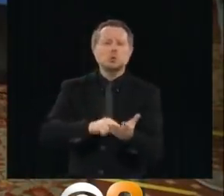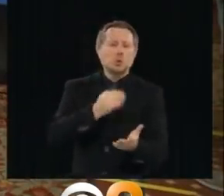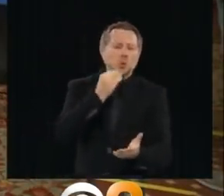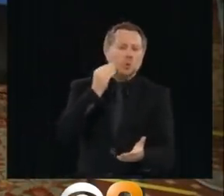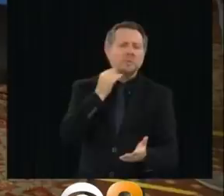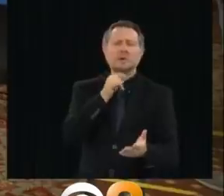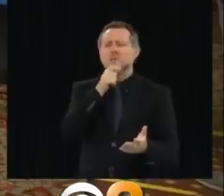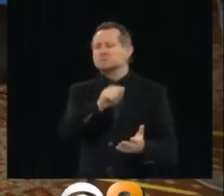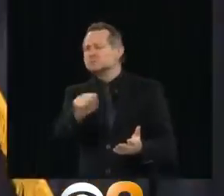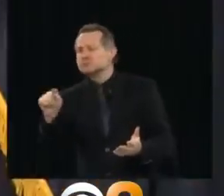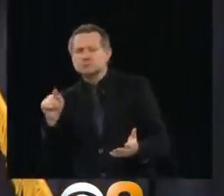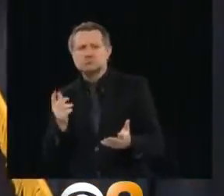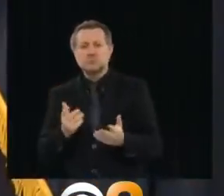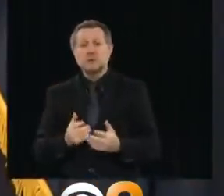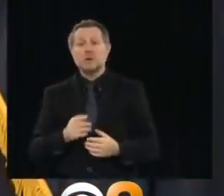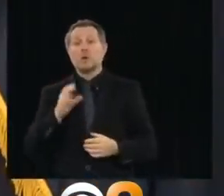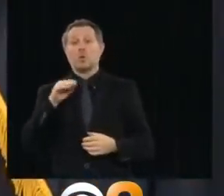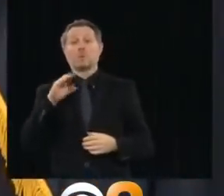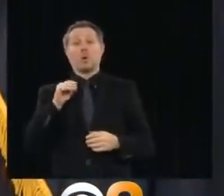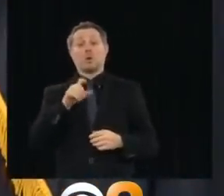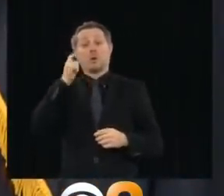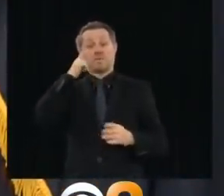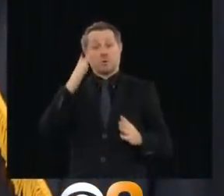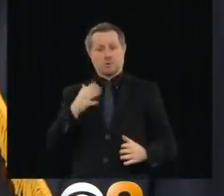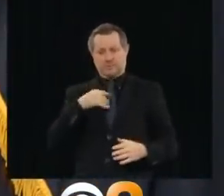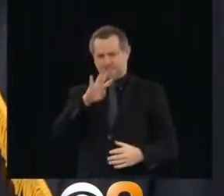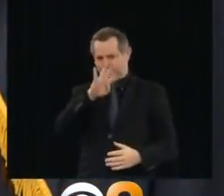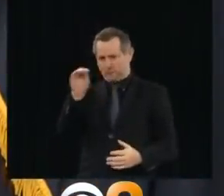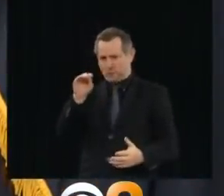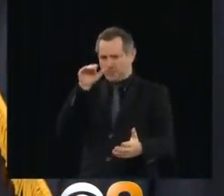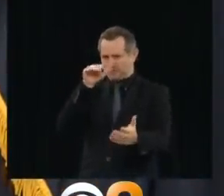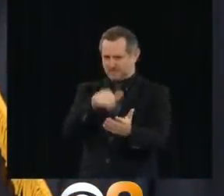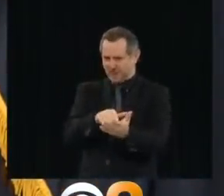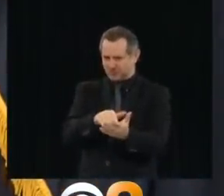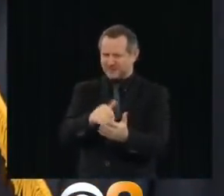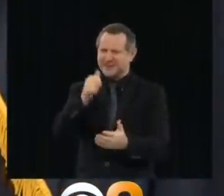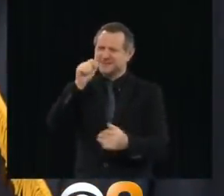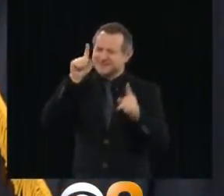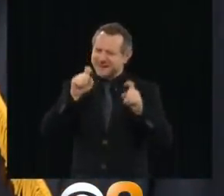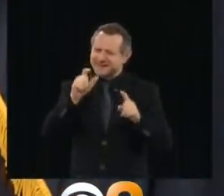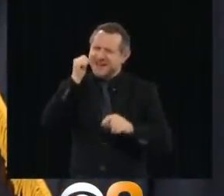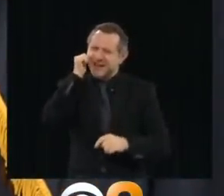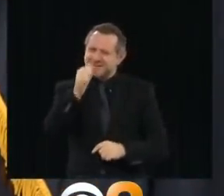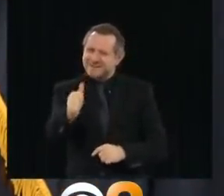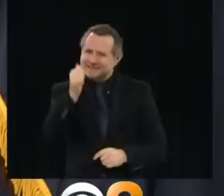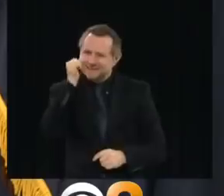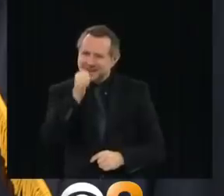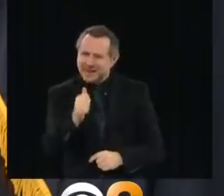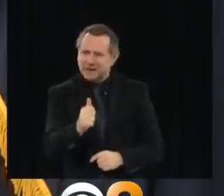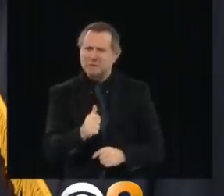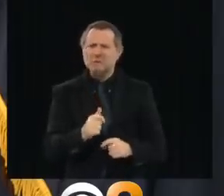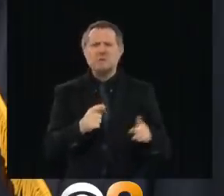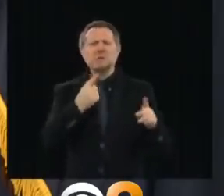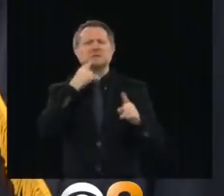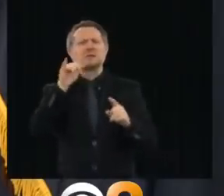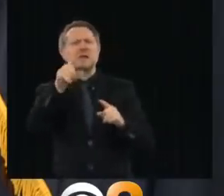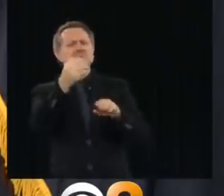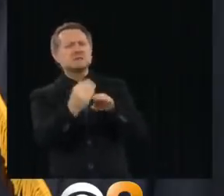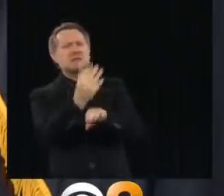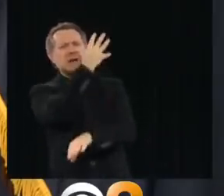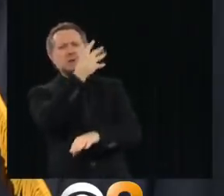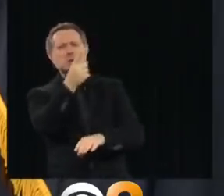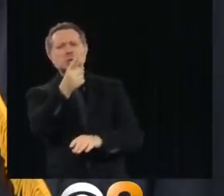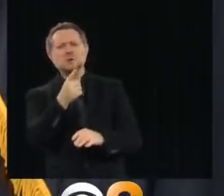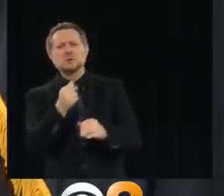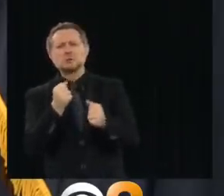tested? We're at 40,000 today. That we're doing. What's the max capacity? Because the slide said that some of the drive-through tests have a